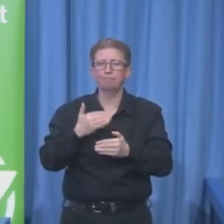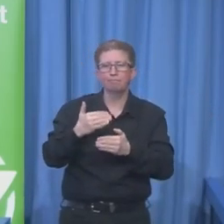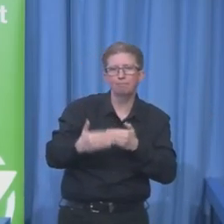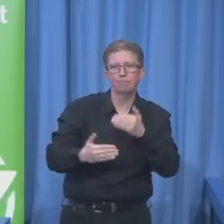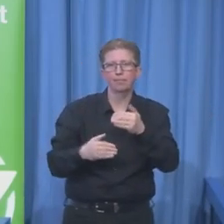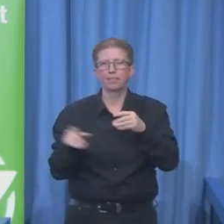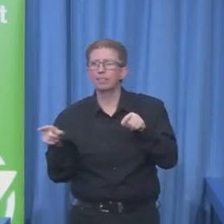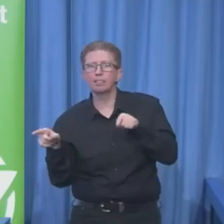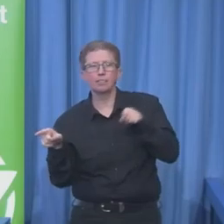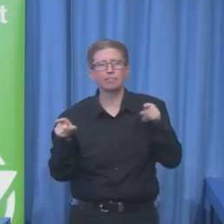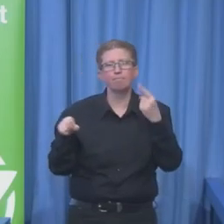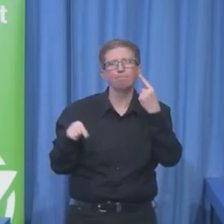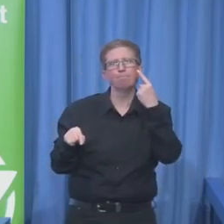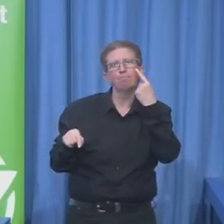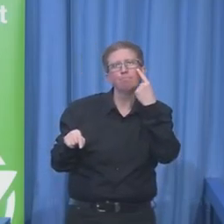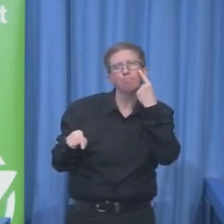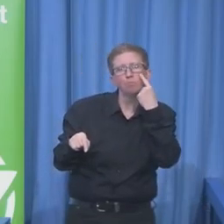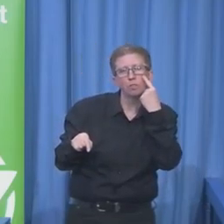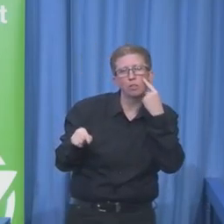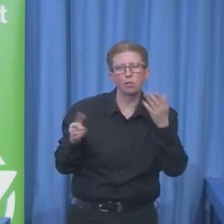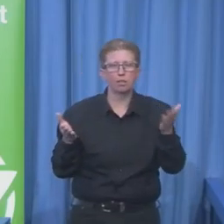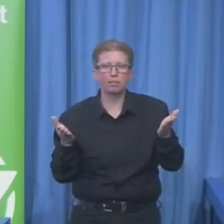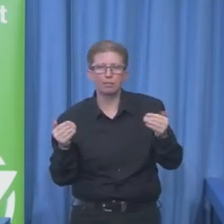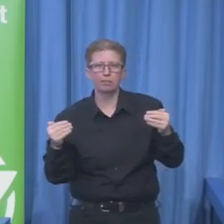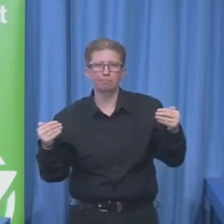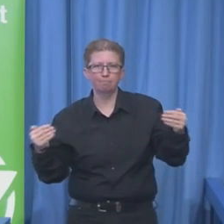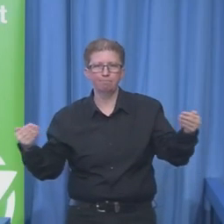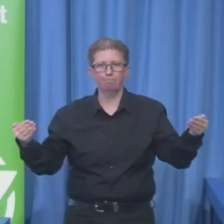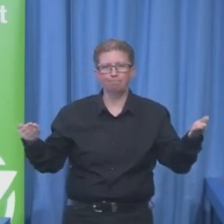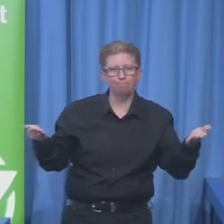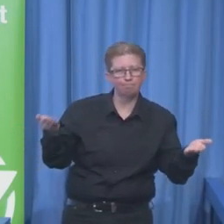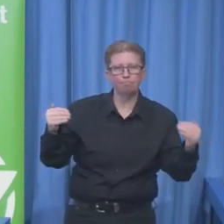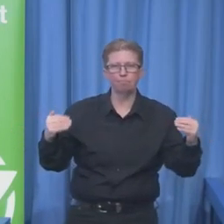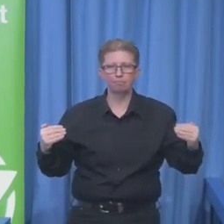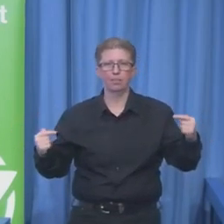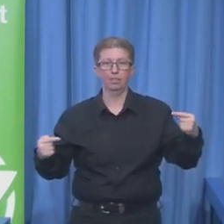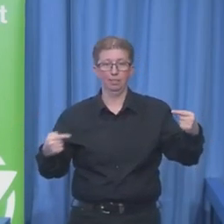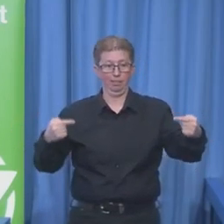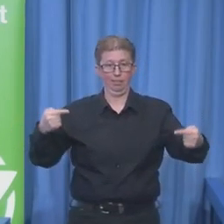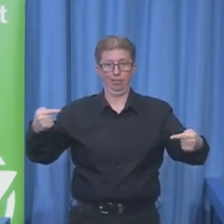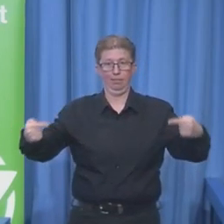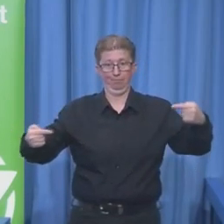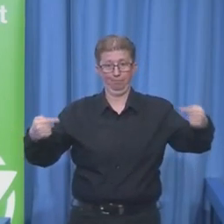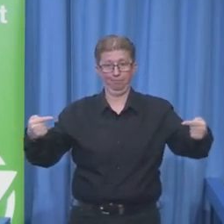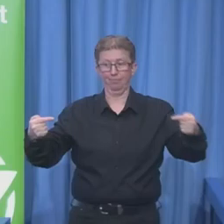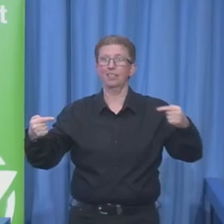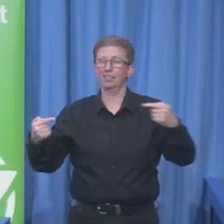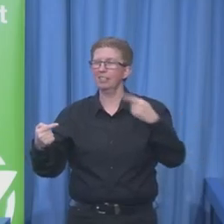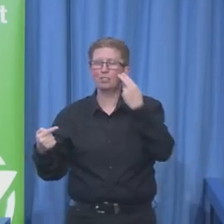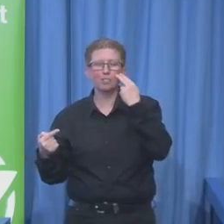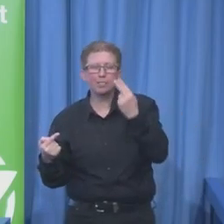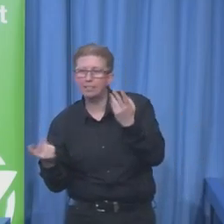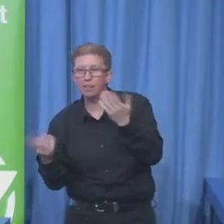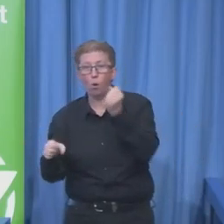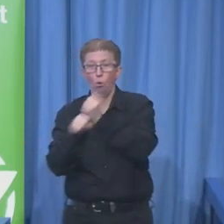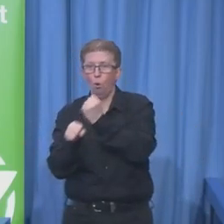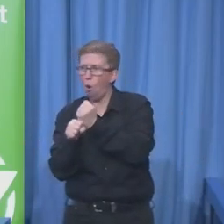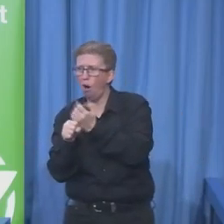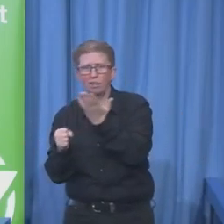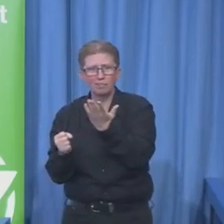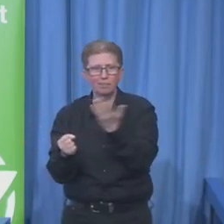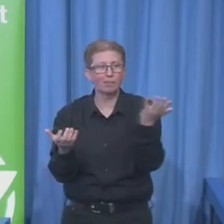inclusive work options, not just a small selection of tasks or work environments, but really a big variety, and